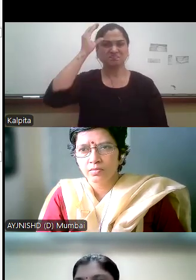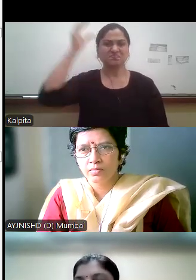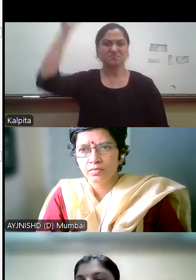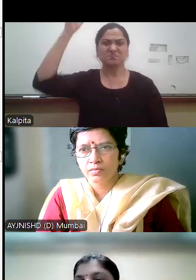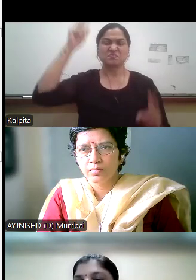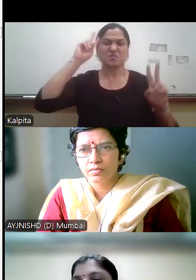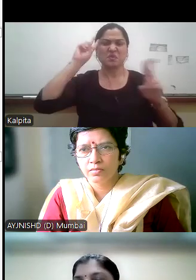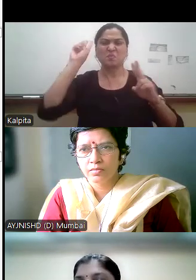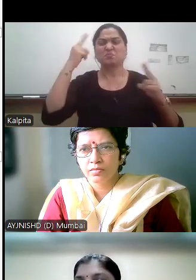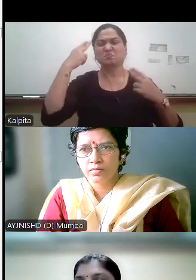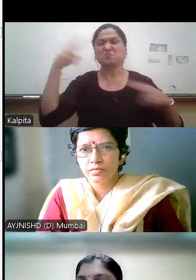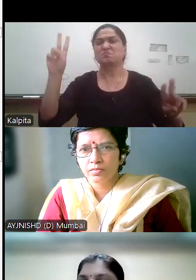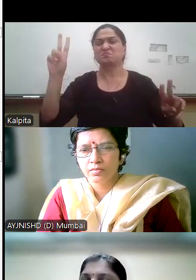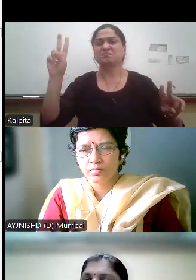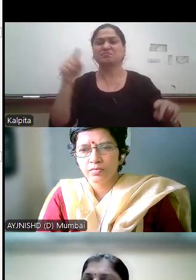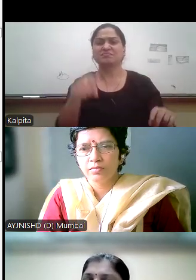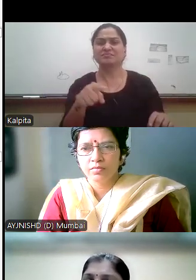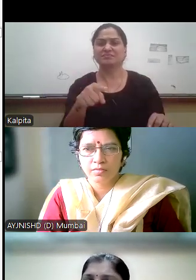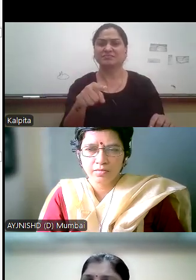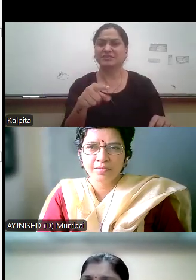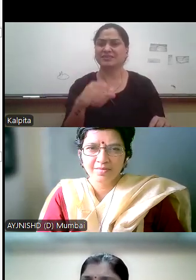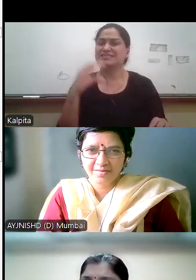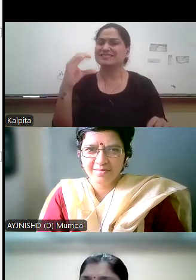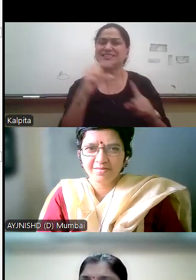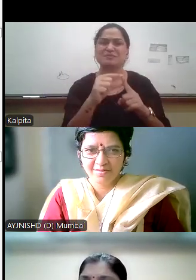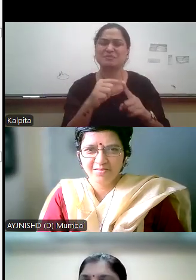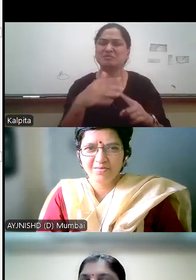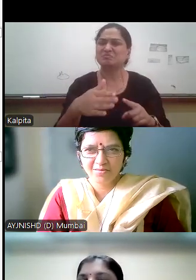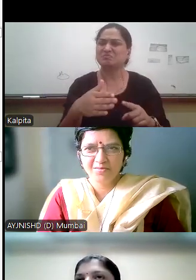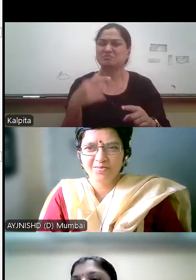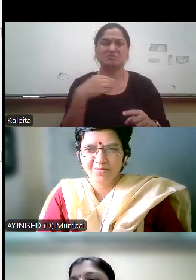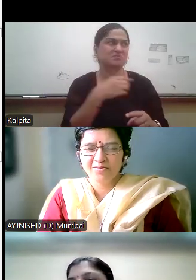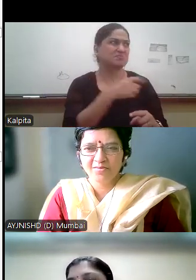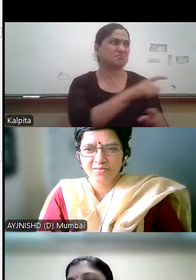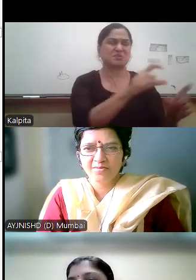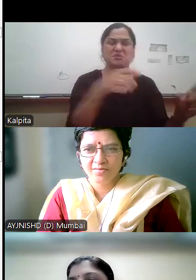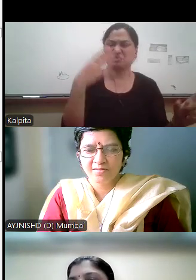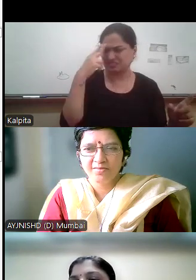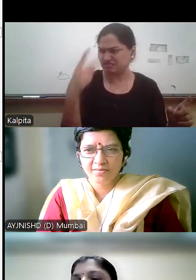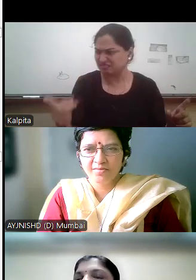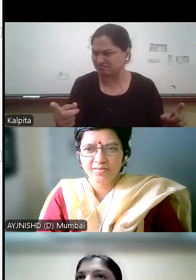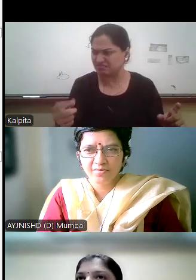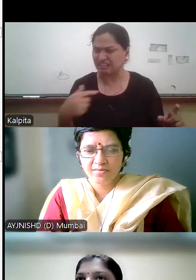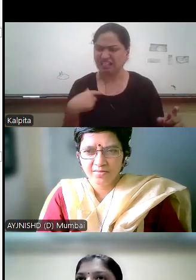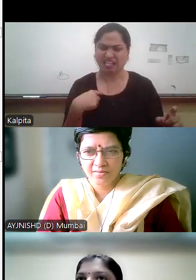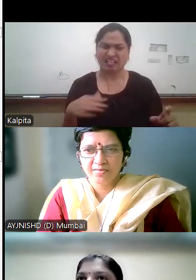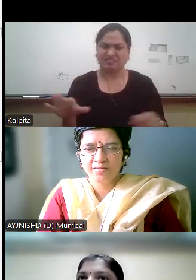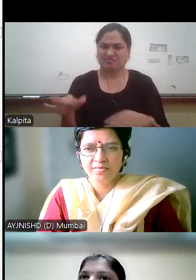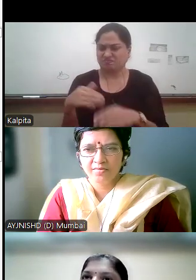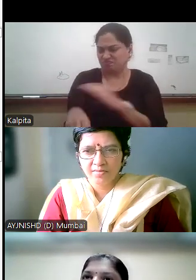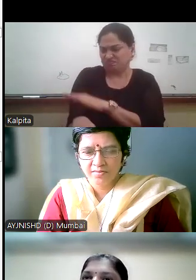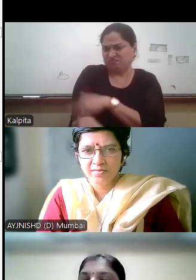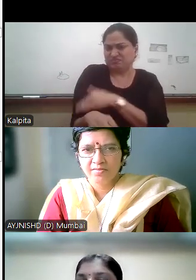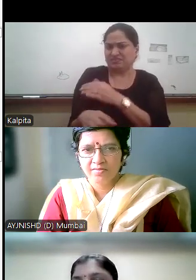palsy. People feel that it is some sort of polio. Some people have a myth that it is contagious, like it